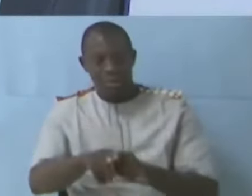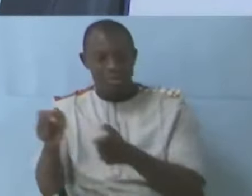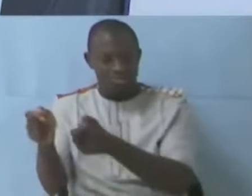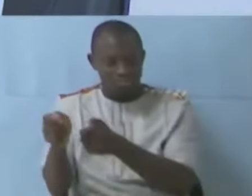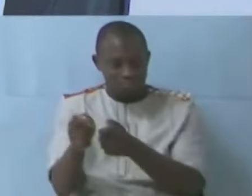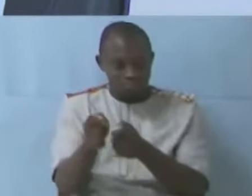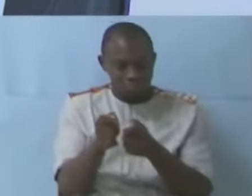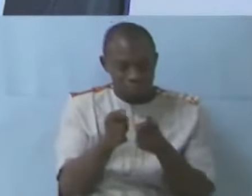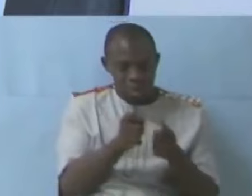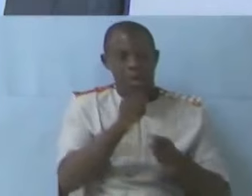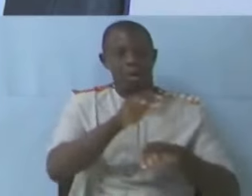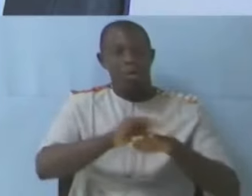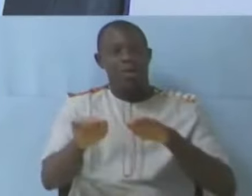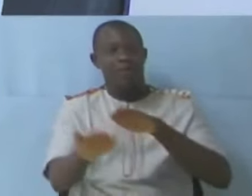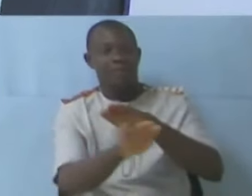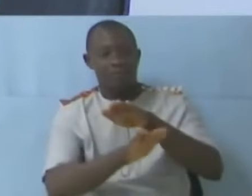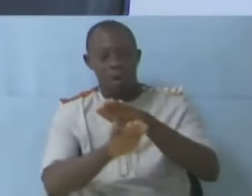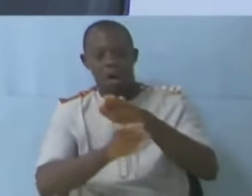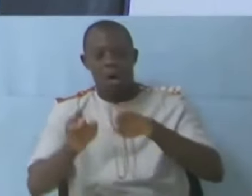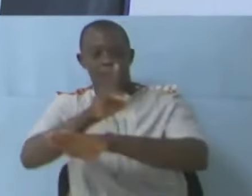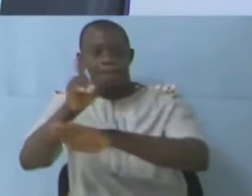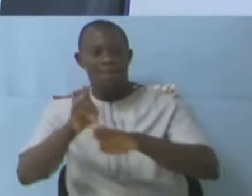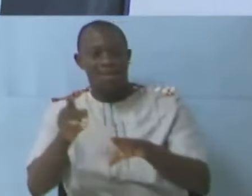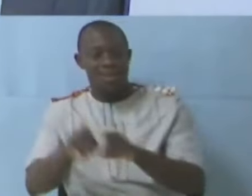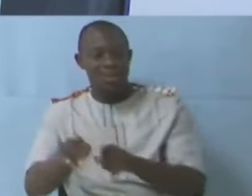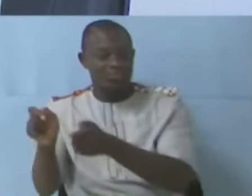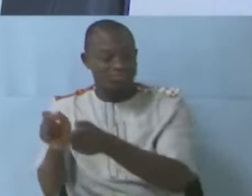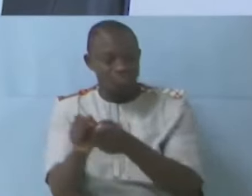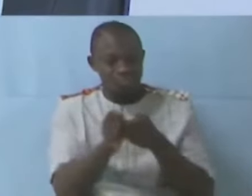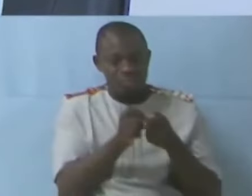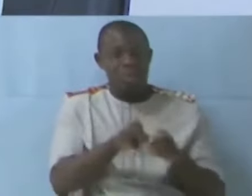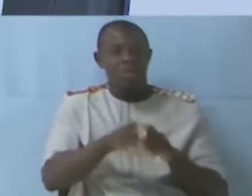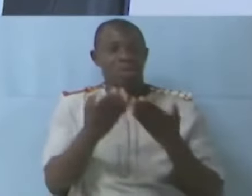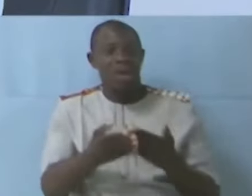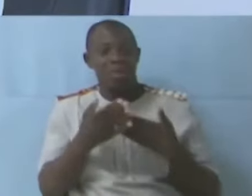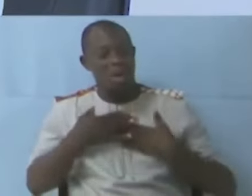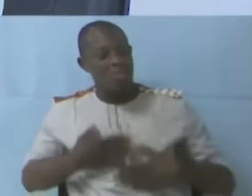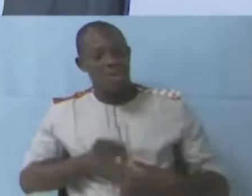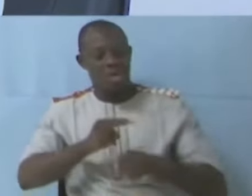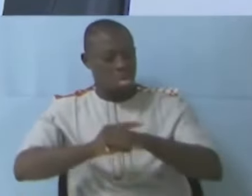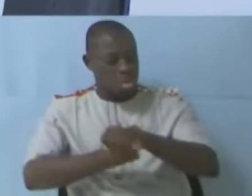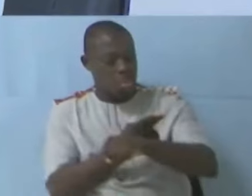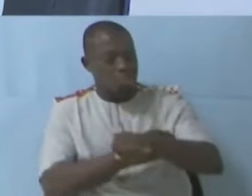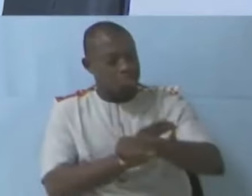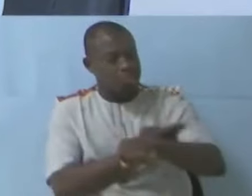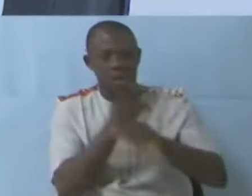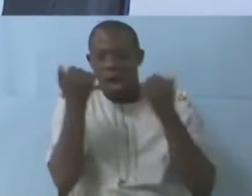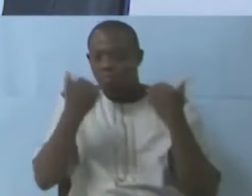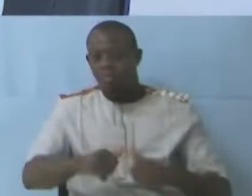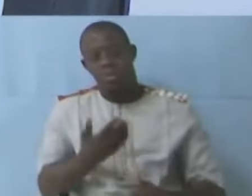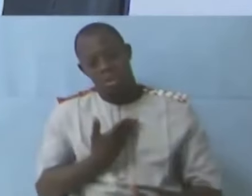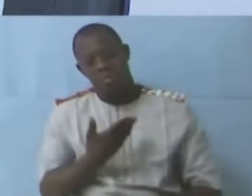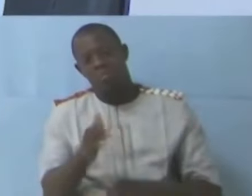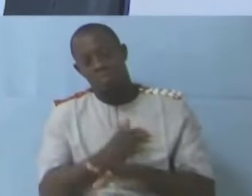ci underground ci floor bi fofu non dima watat suma yeb bruce hole ko. They tied me up and dragged me on the floor like